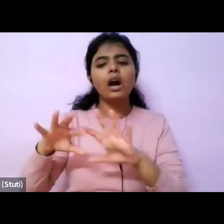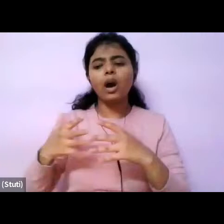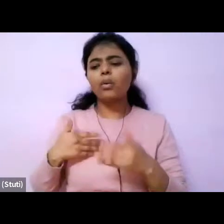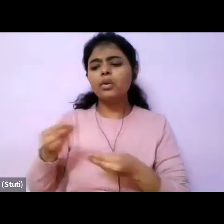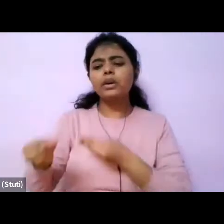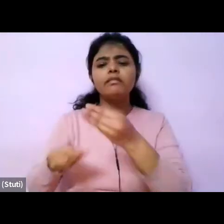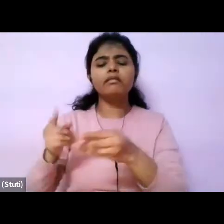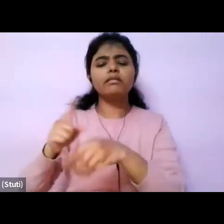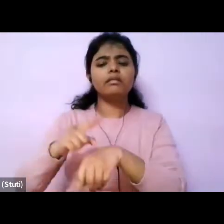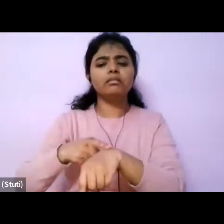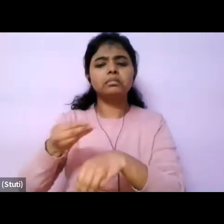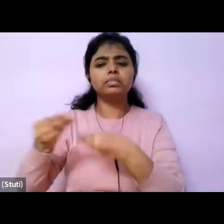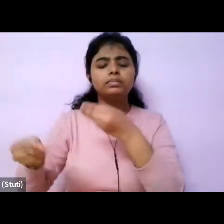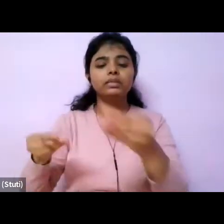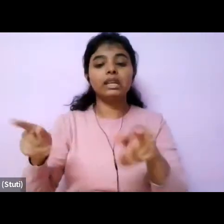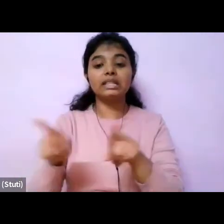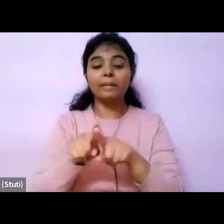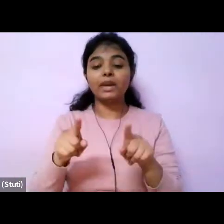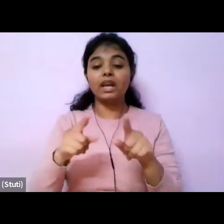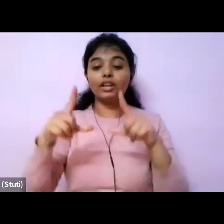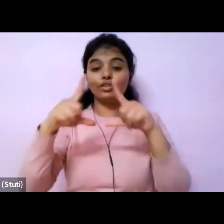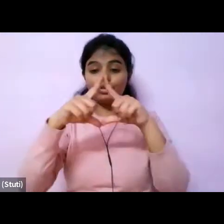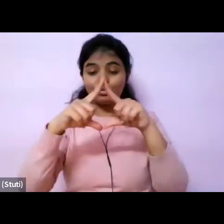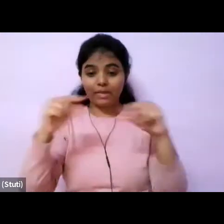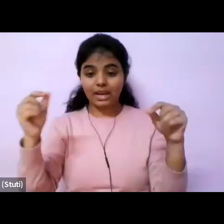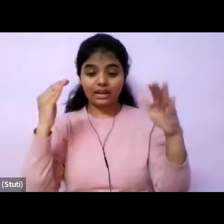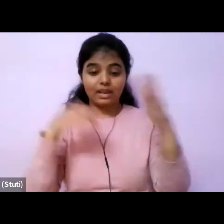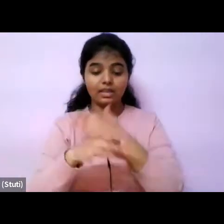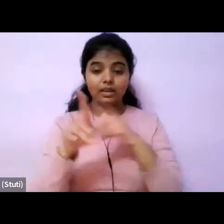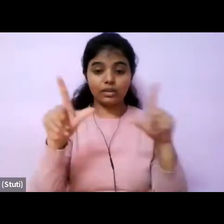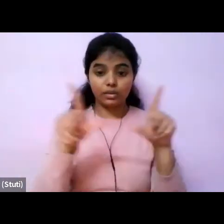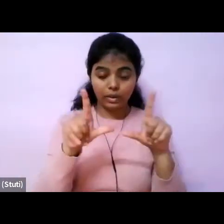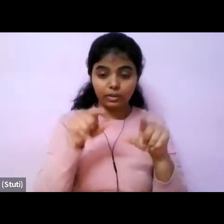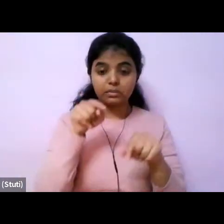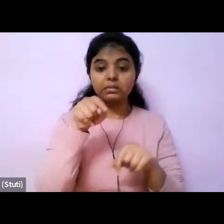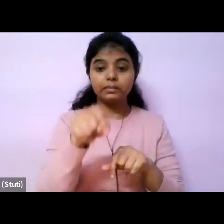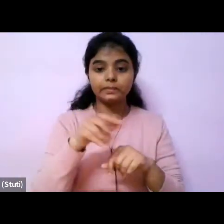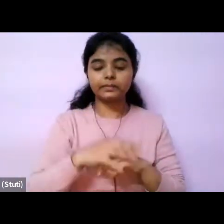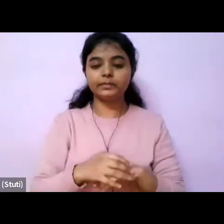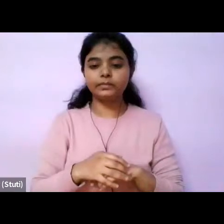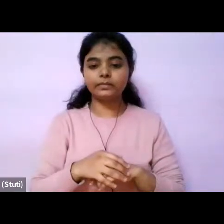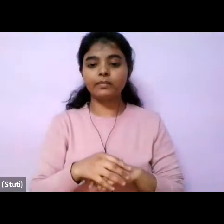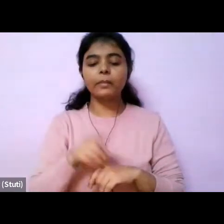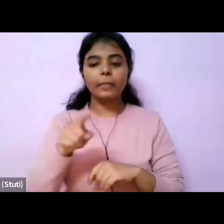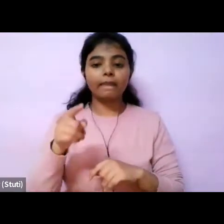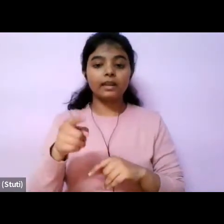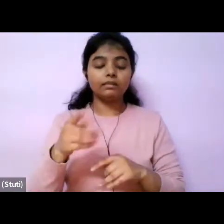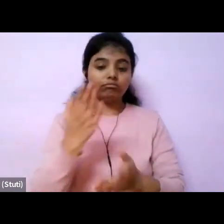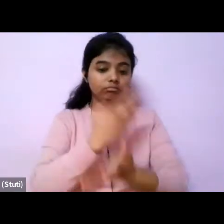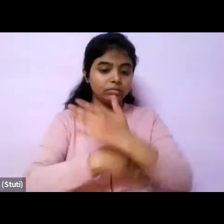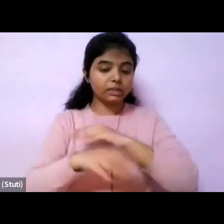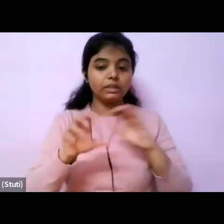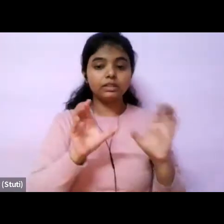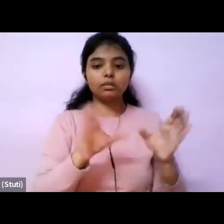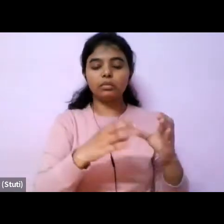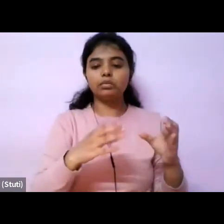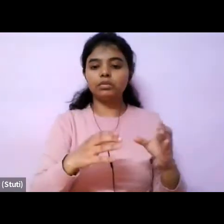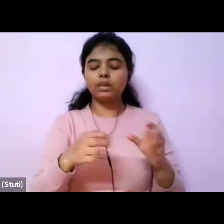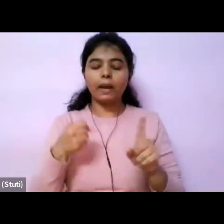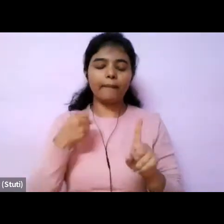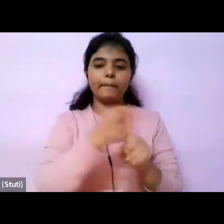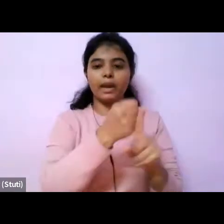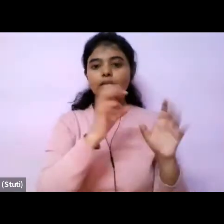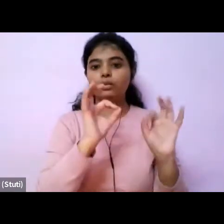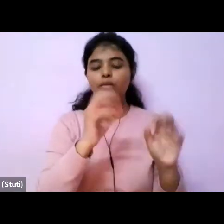workshops. For Tokyo and Japan, hosting the Paralympic Games has a significant impact on disability art communities, both positive